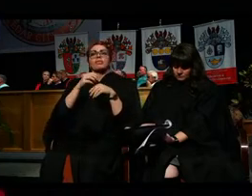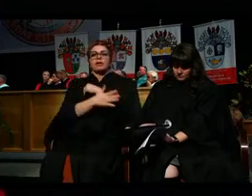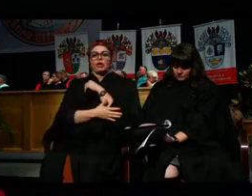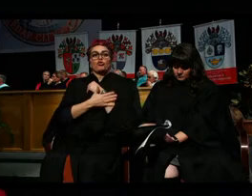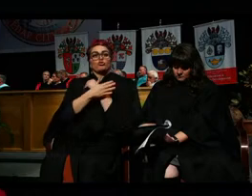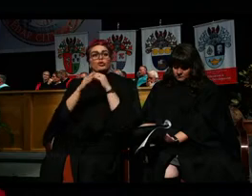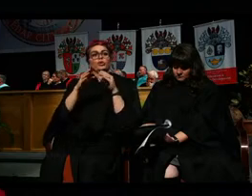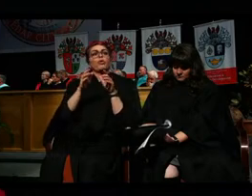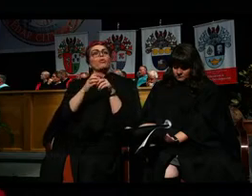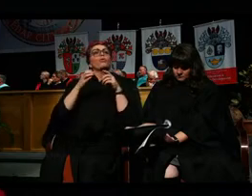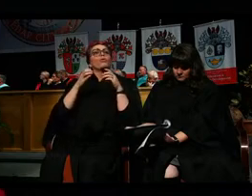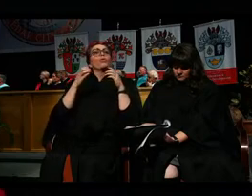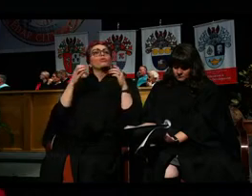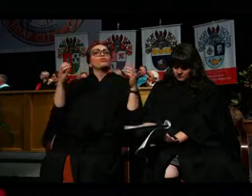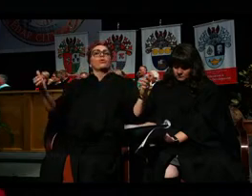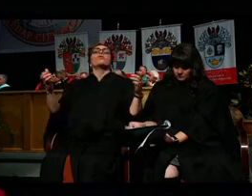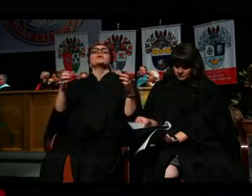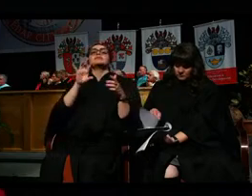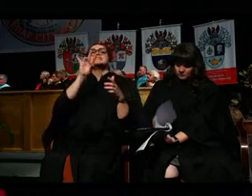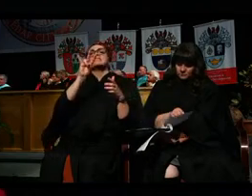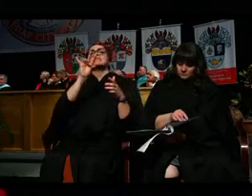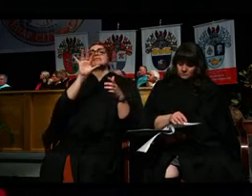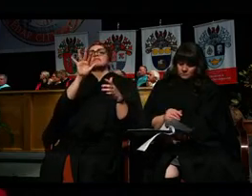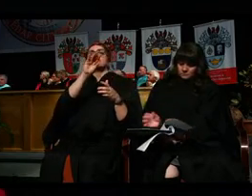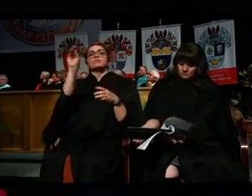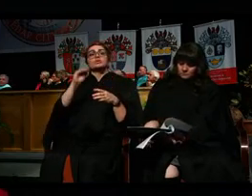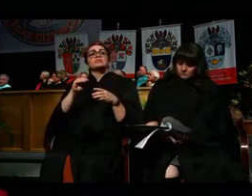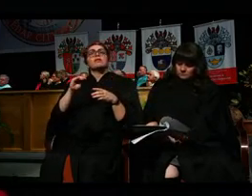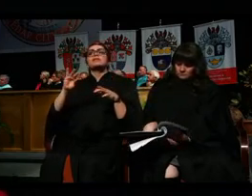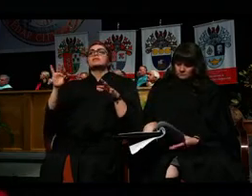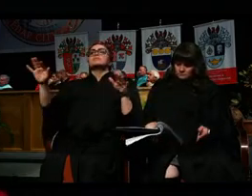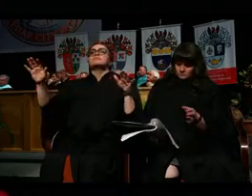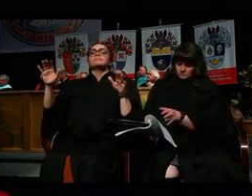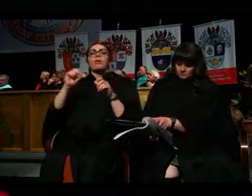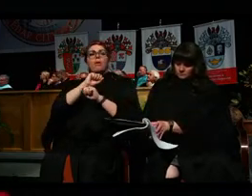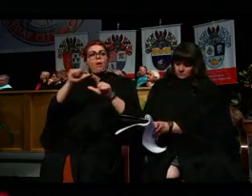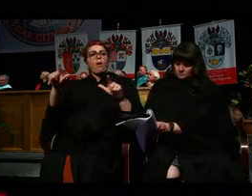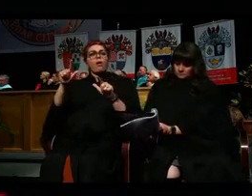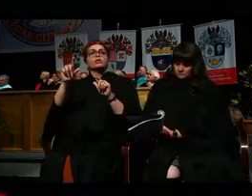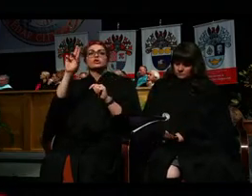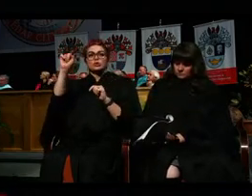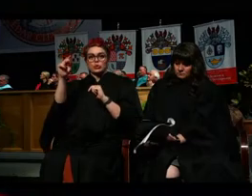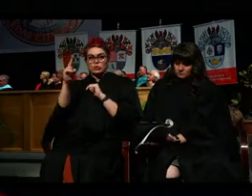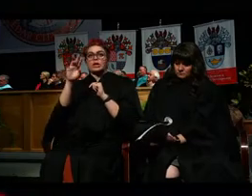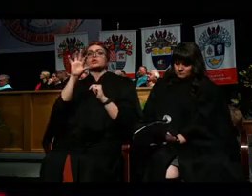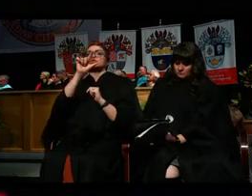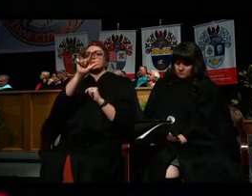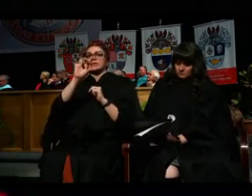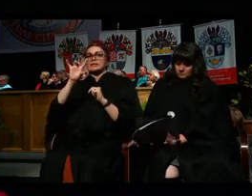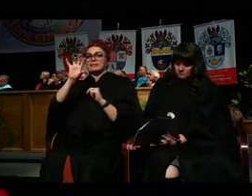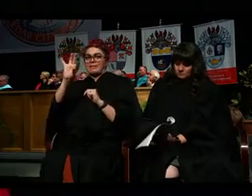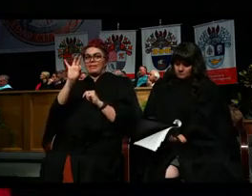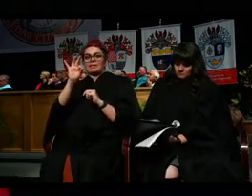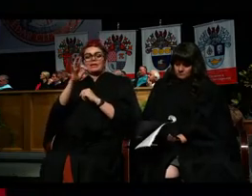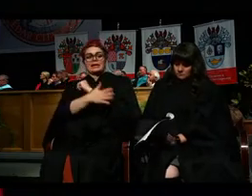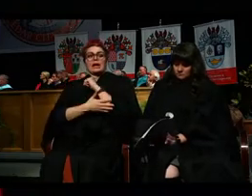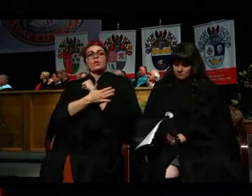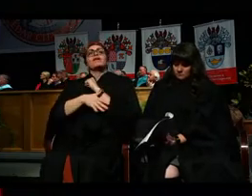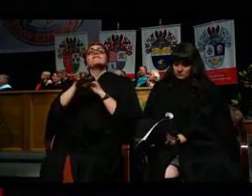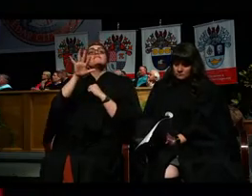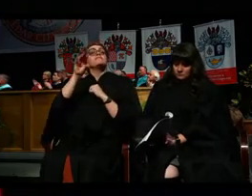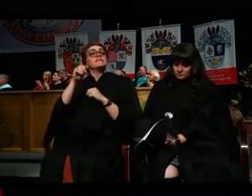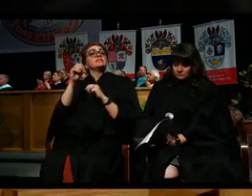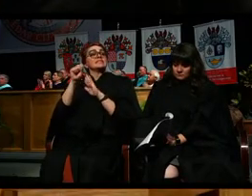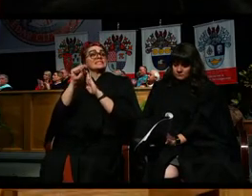by 75% and attracting students from all 29 counties, all 50 states, and 77 foreign